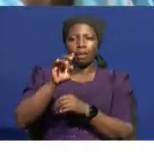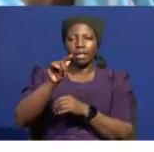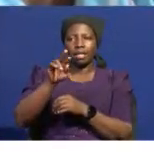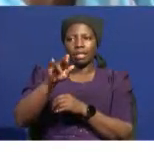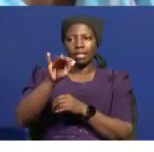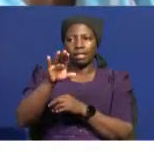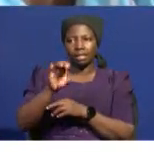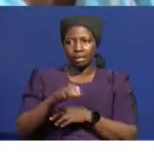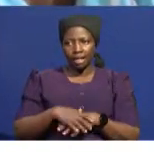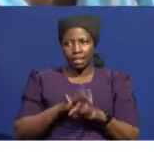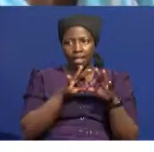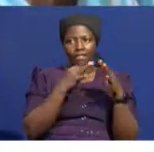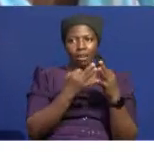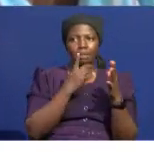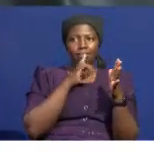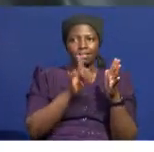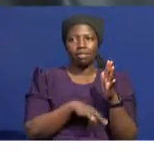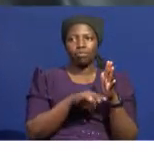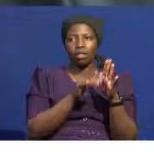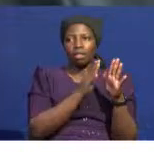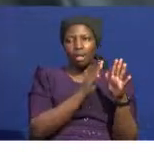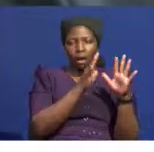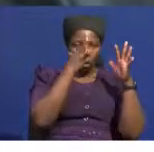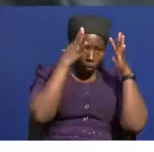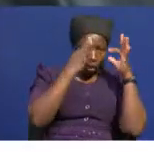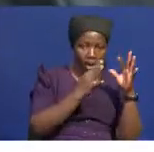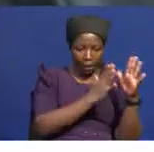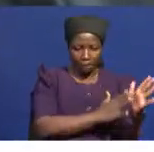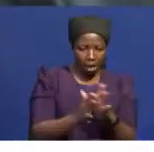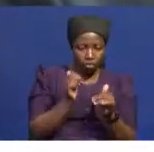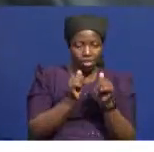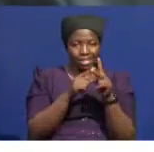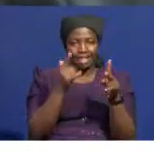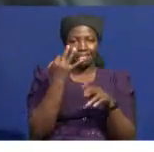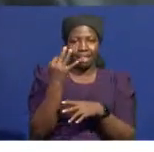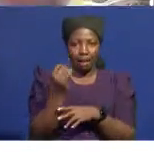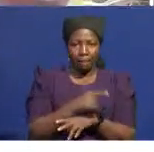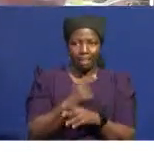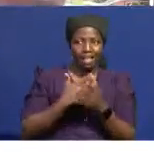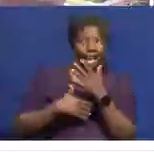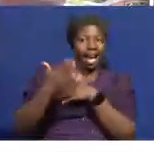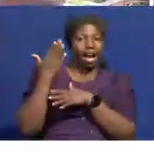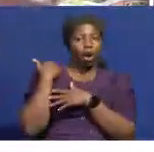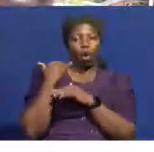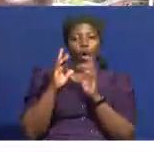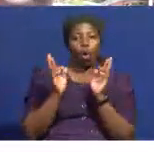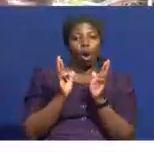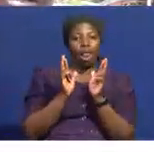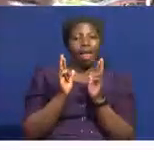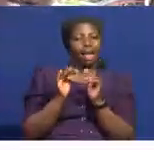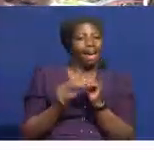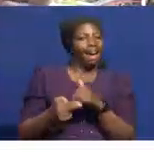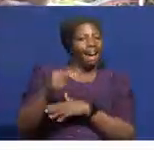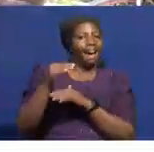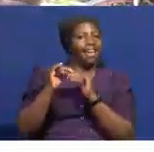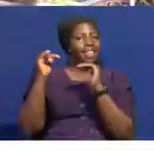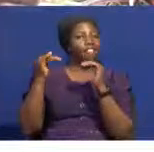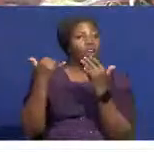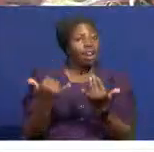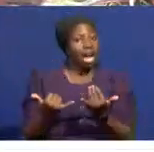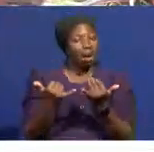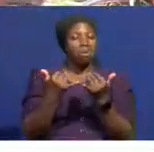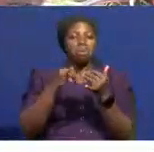the wedding plans that began 3 months ago were already at an advanced stage. Arusi yenyewe,